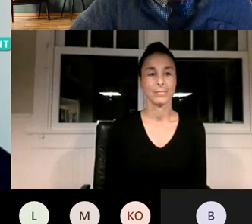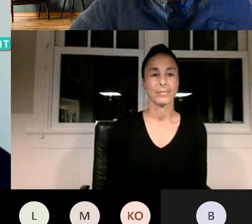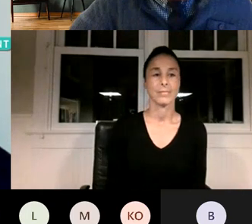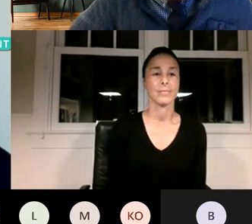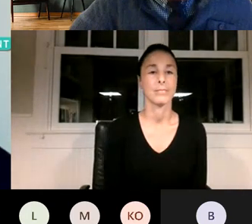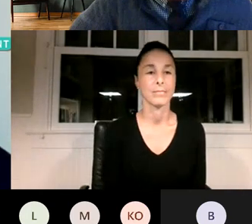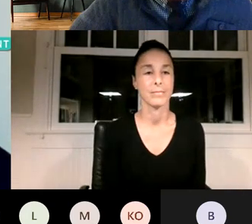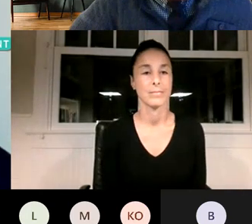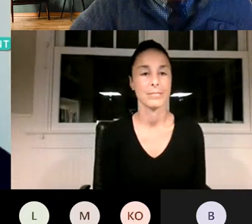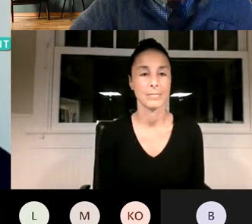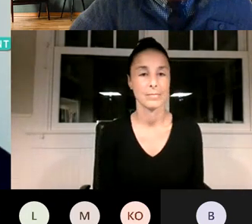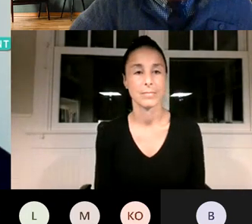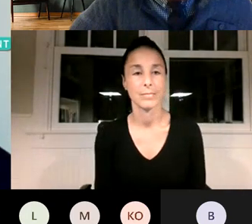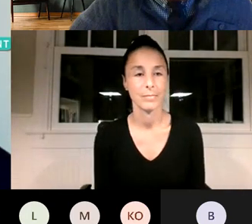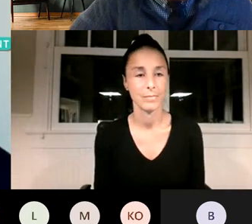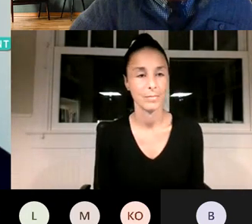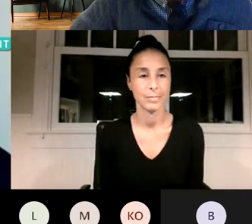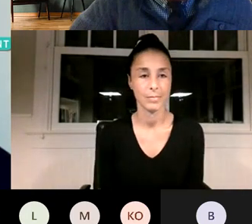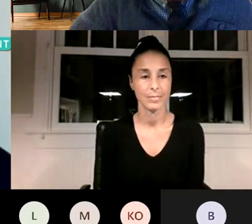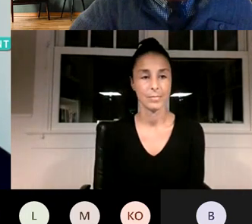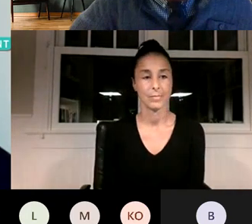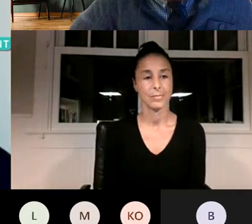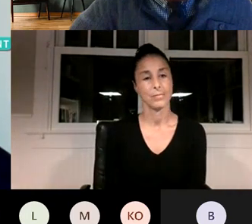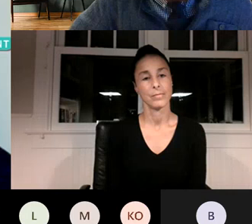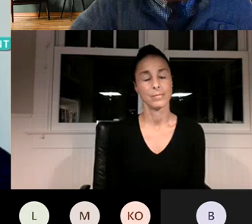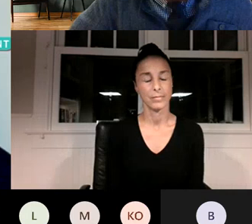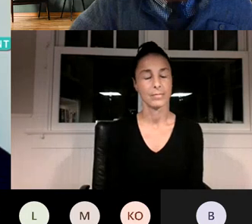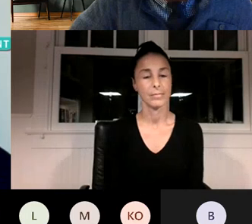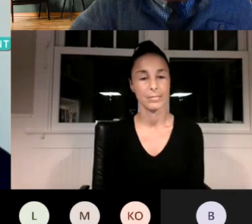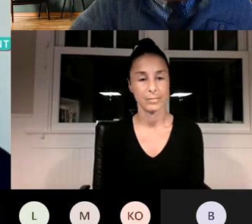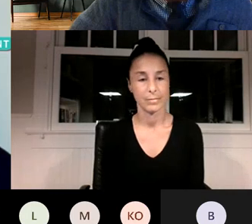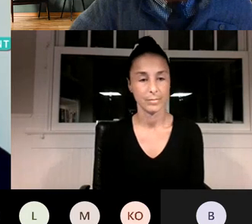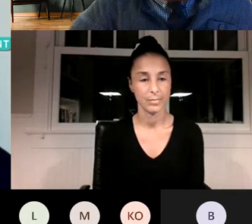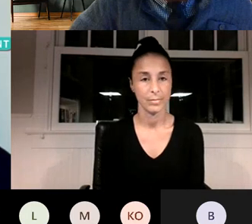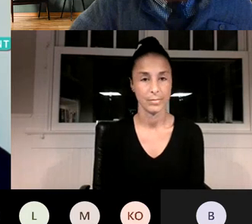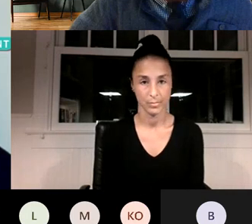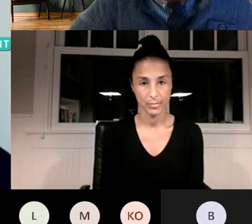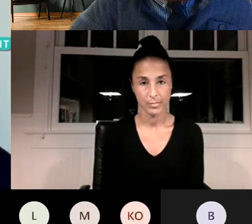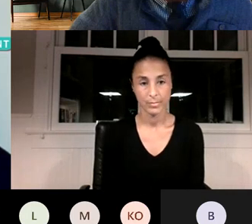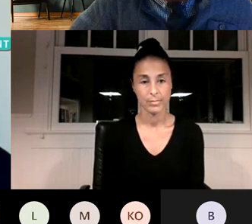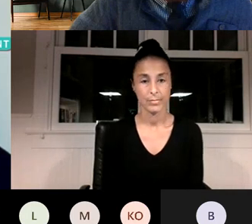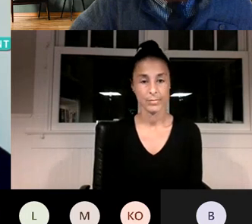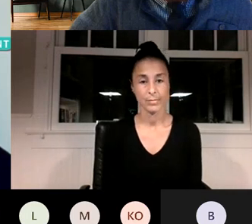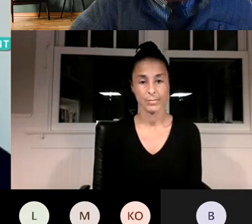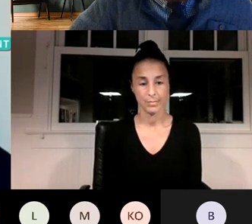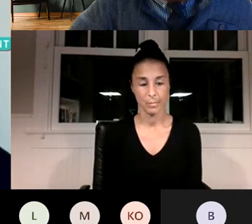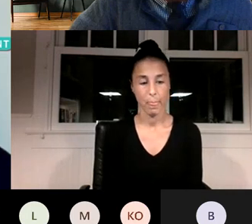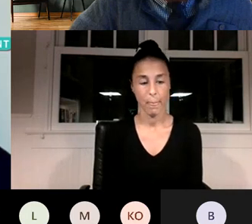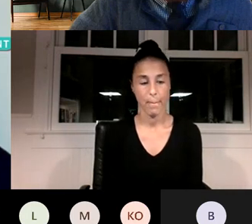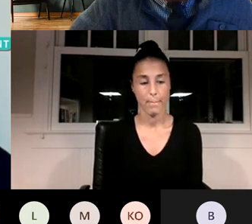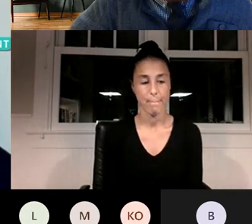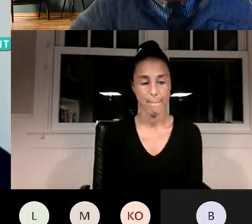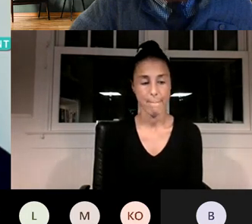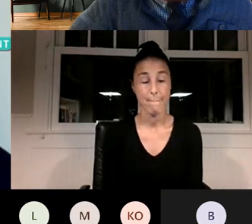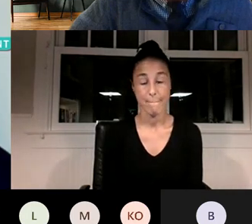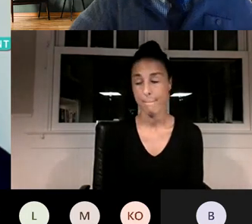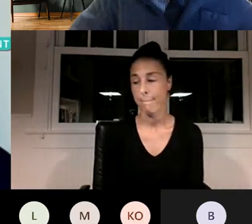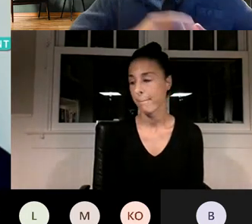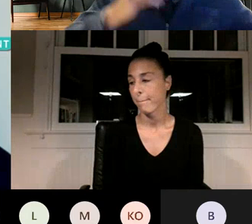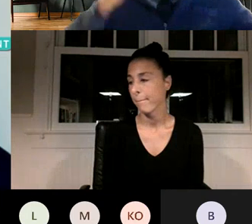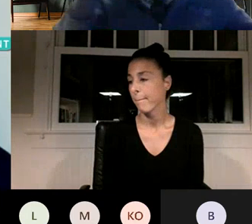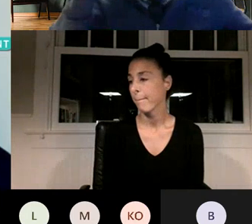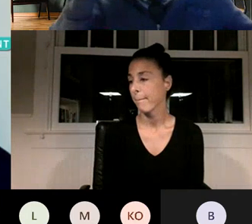In general, I would say the feedback I've gotten from most owners is very positive about this development. We're looking forward to having something more productive done with this space.